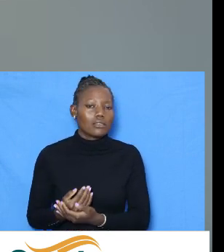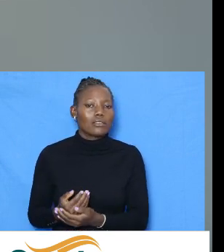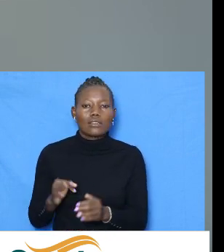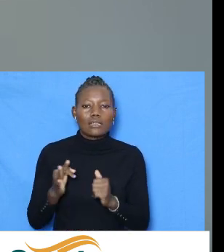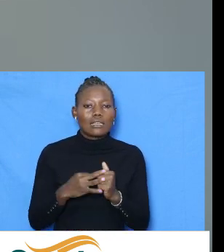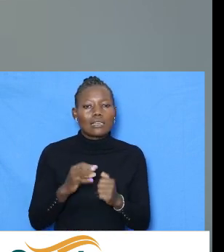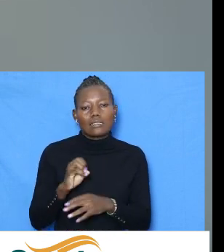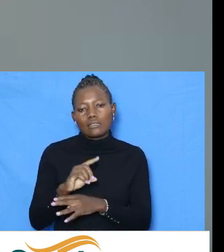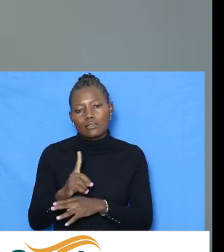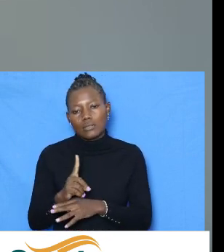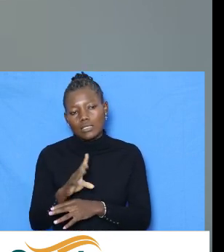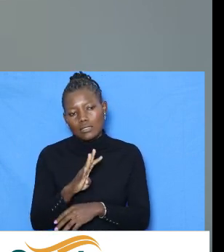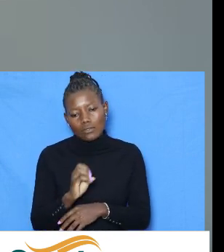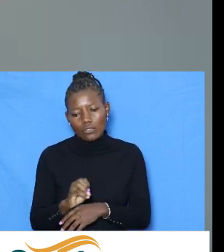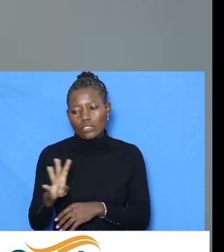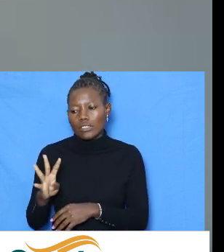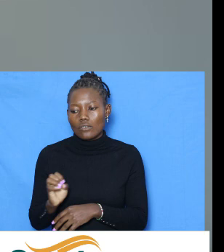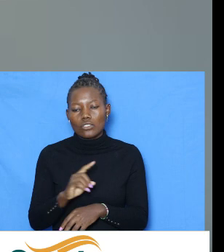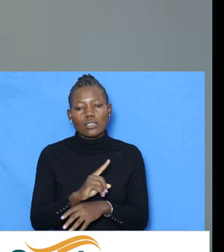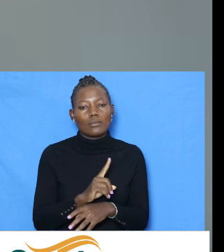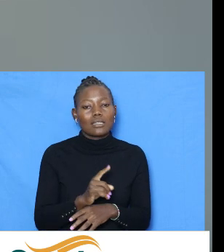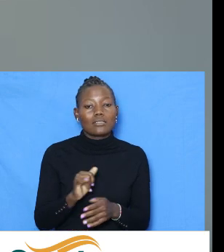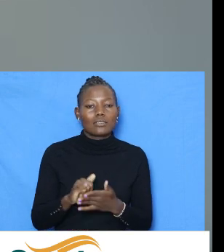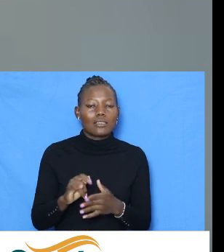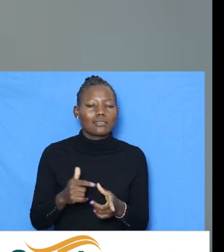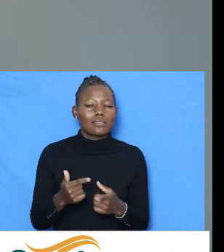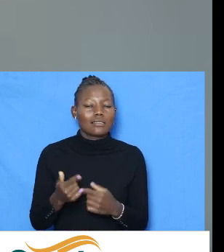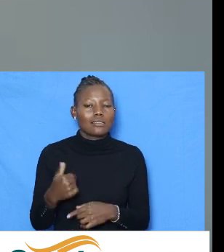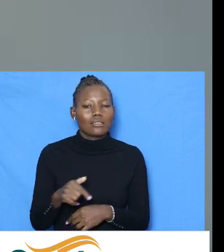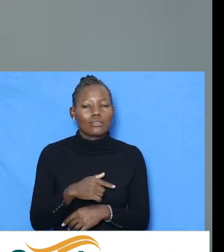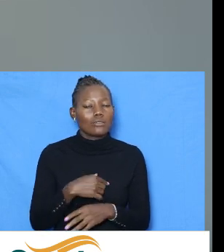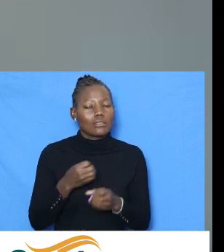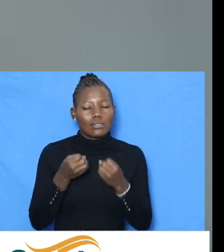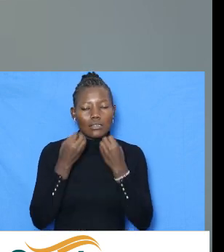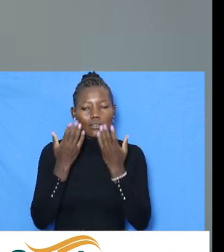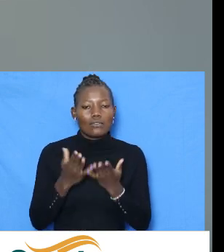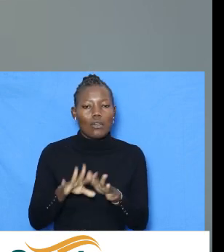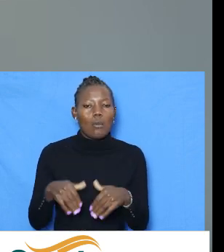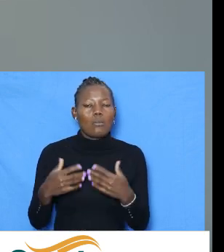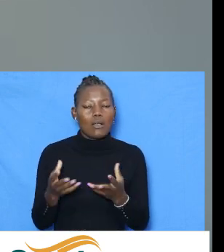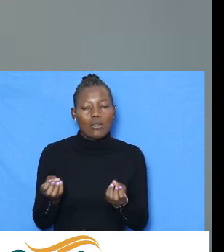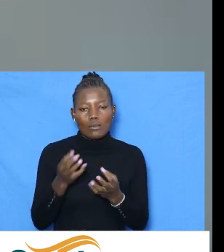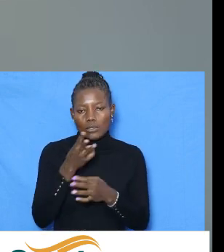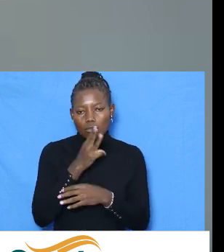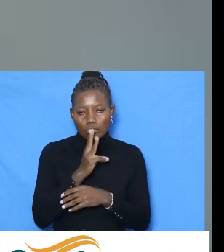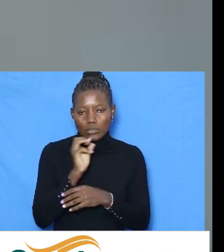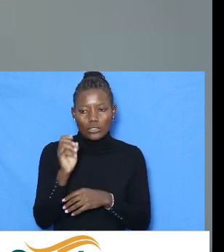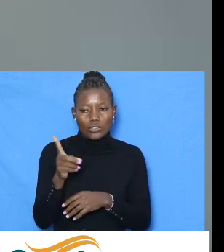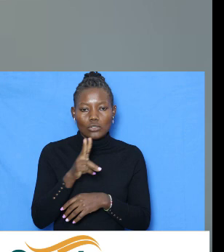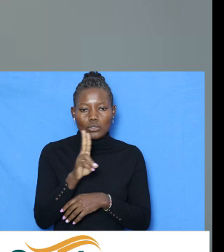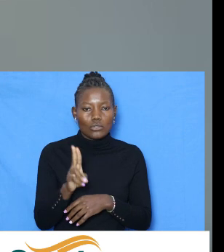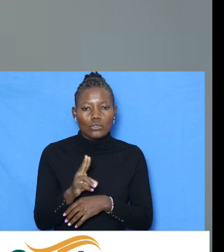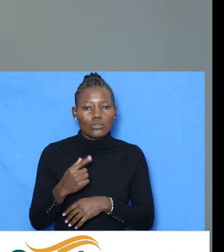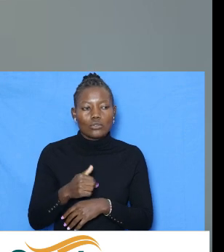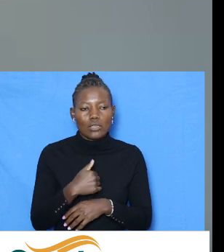minutes broken into 40 minutes, 40 minutes. So with that, then that would inform how much water that they will need to take. So we